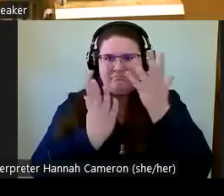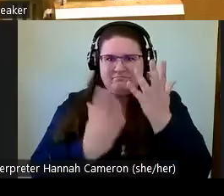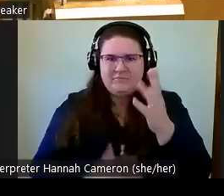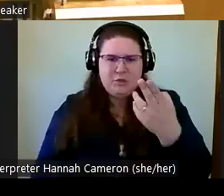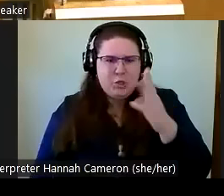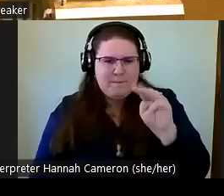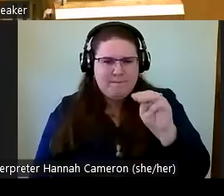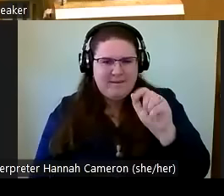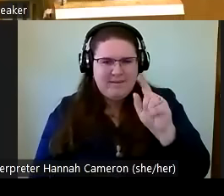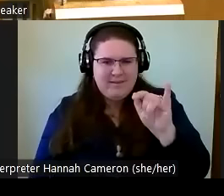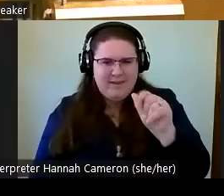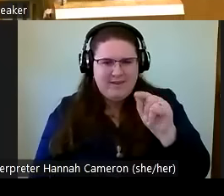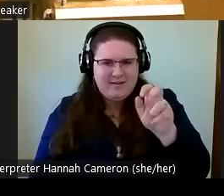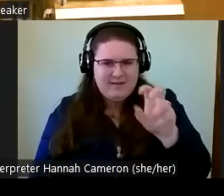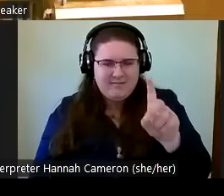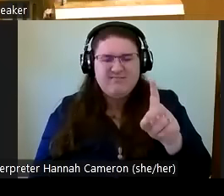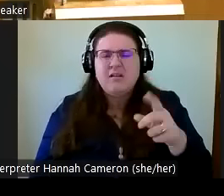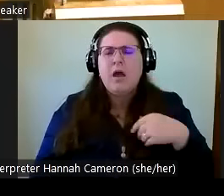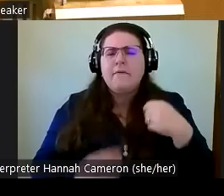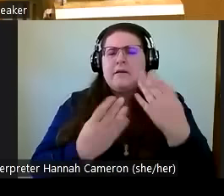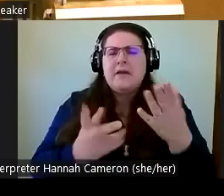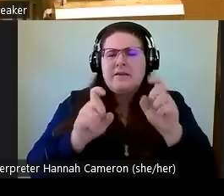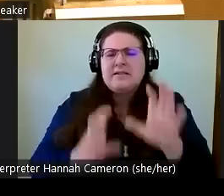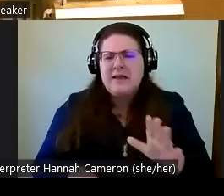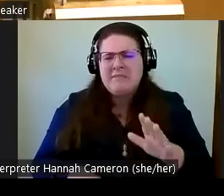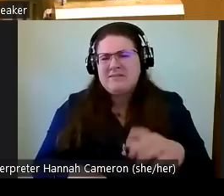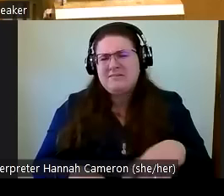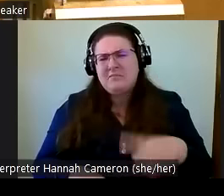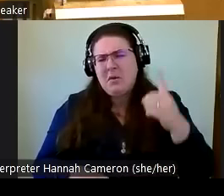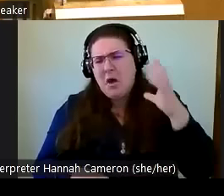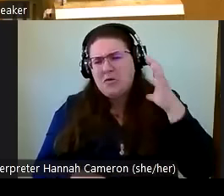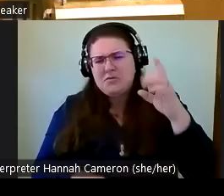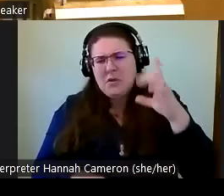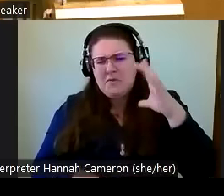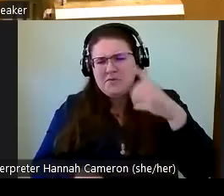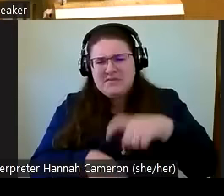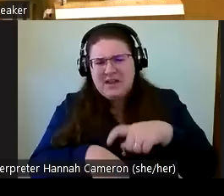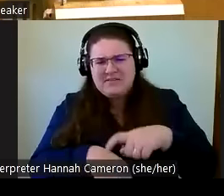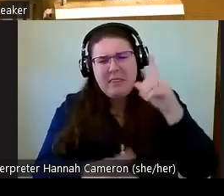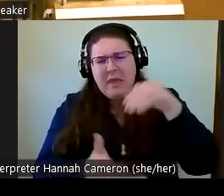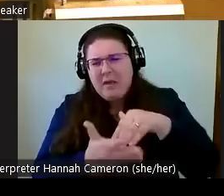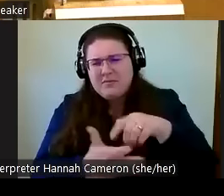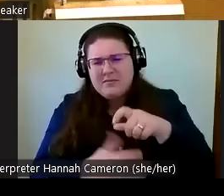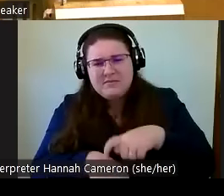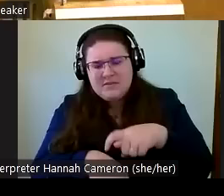and the same exams that I've given hundreds, if not thousands of times, you know, Minuteman of State exam.